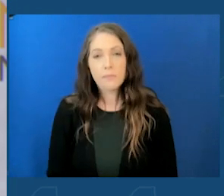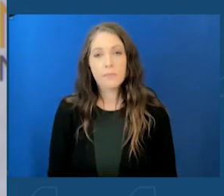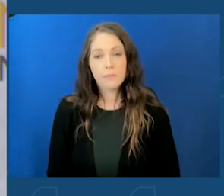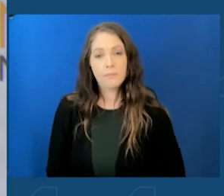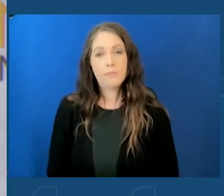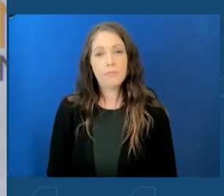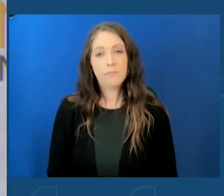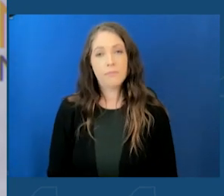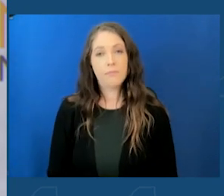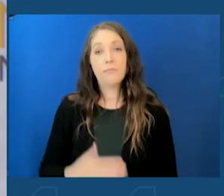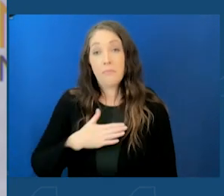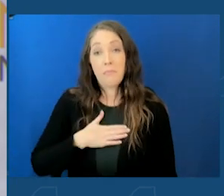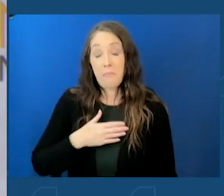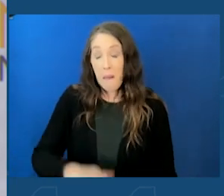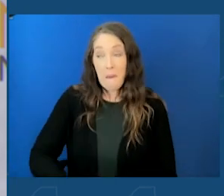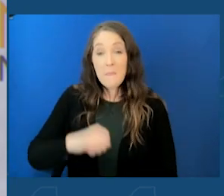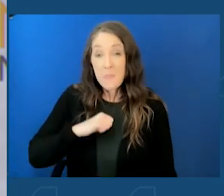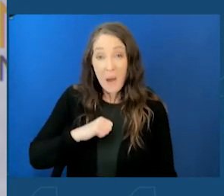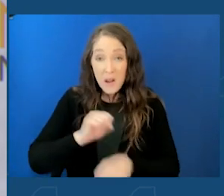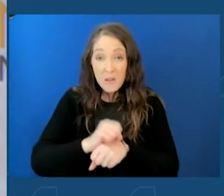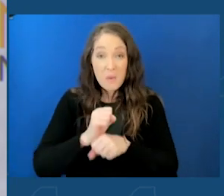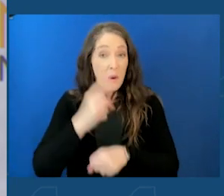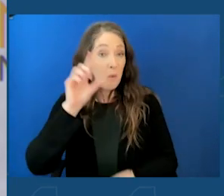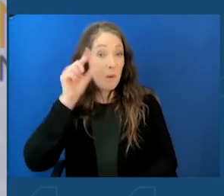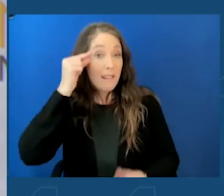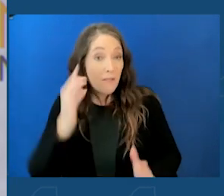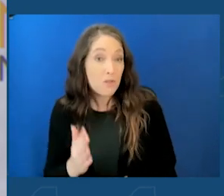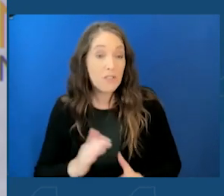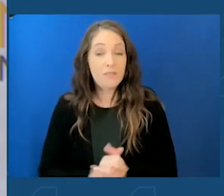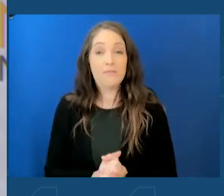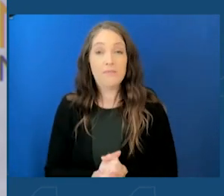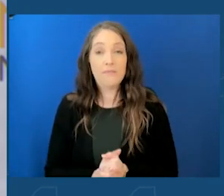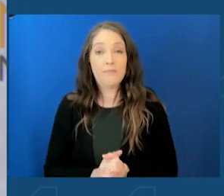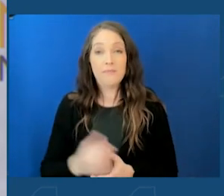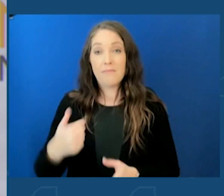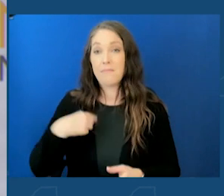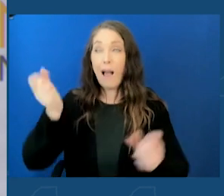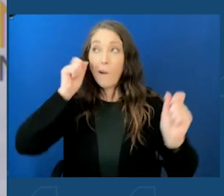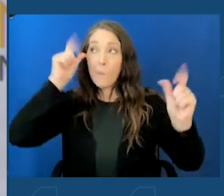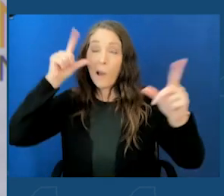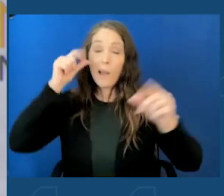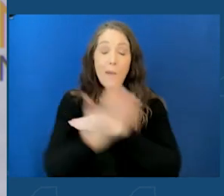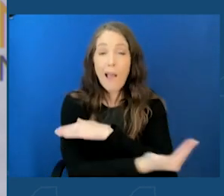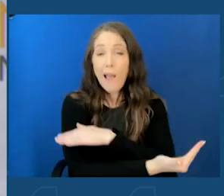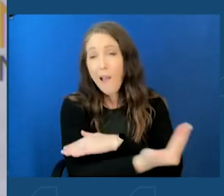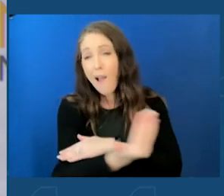I'm proud to work for the governor. I'm proud to do the work. I get up every morning knowing that